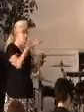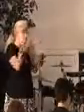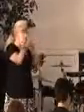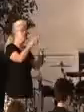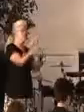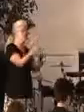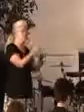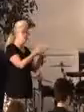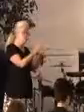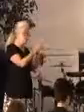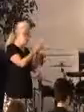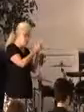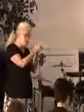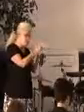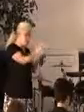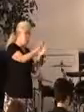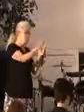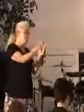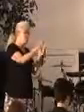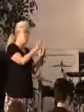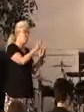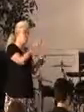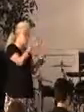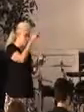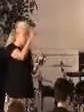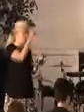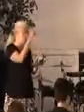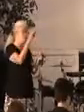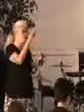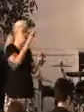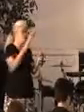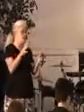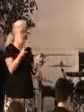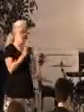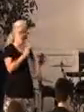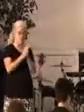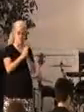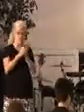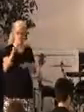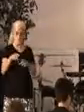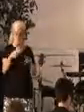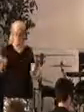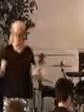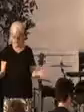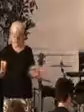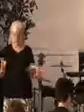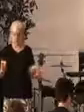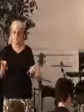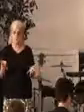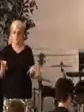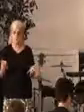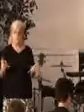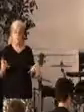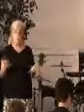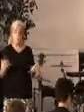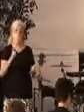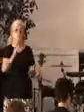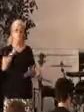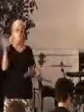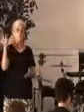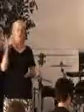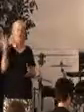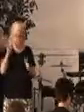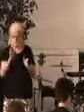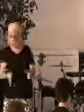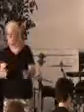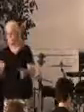O God. May out of this knot of people at this altar, may there emerge preachers and prophets.